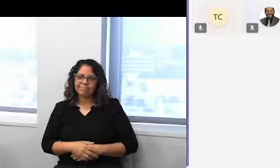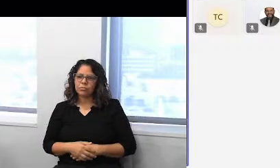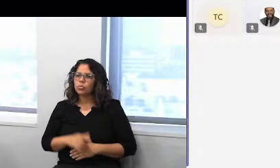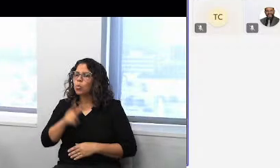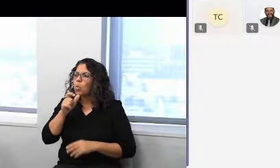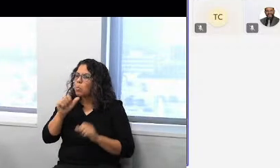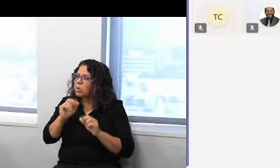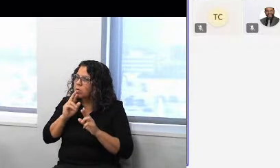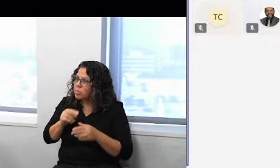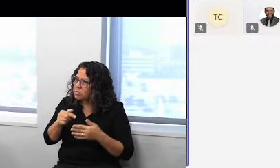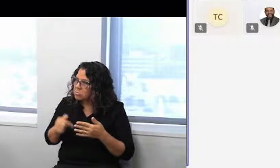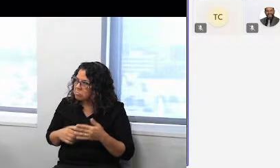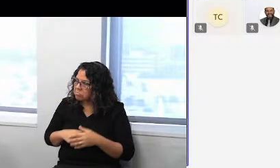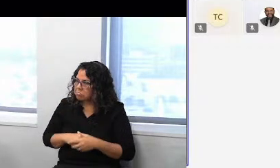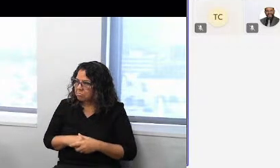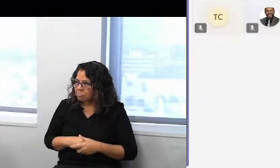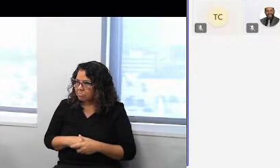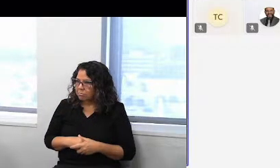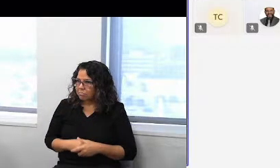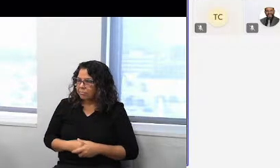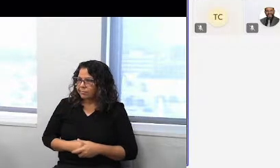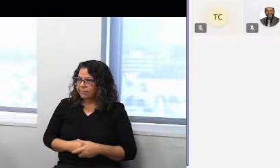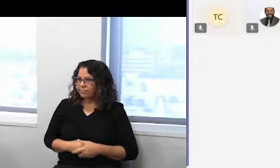person? Would it be Mr.